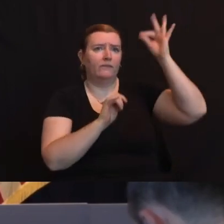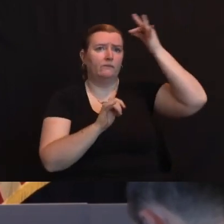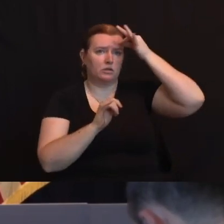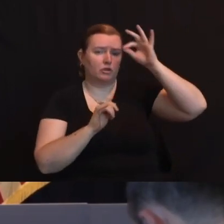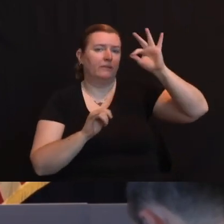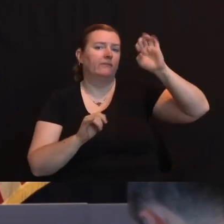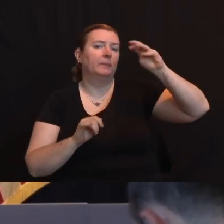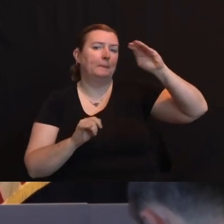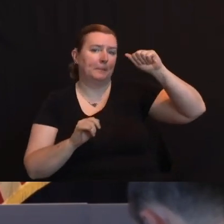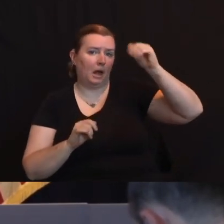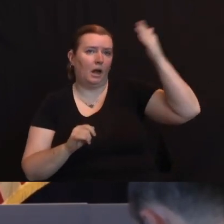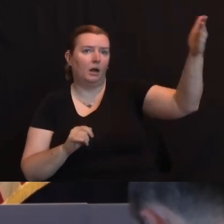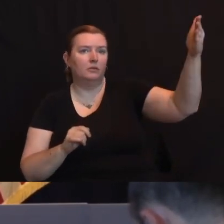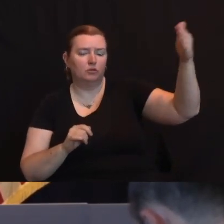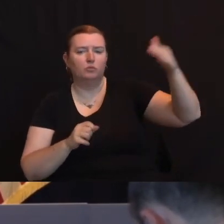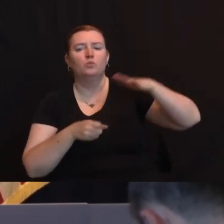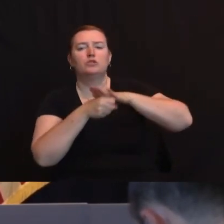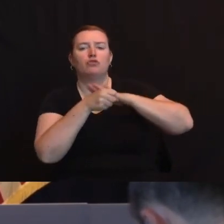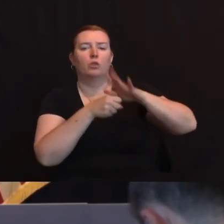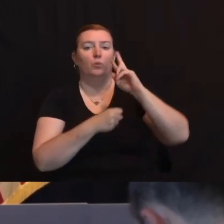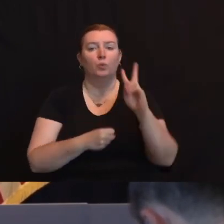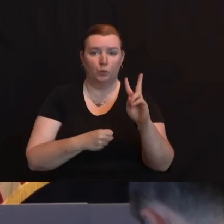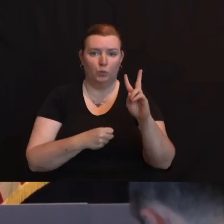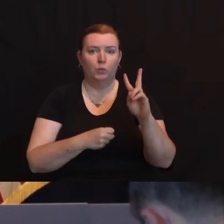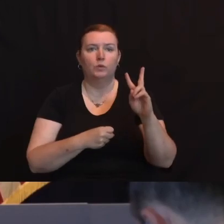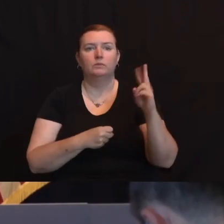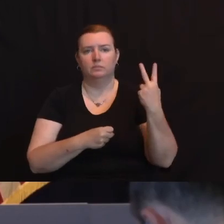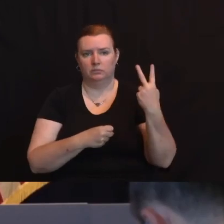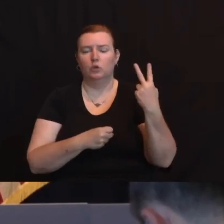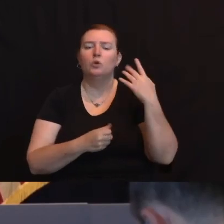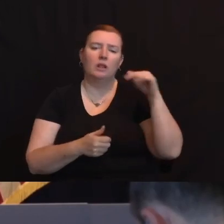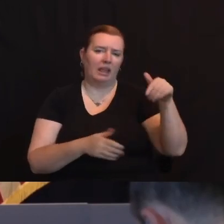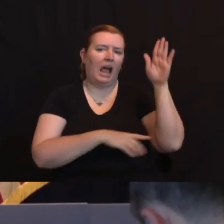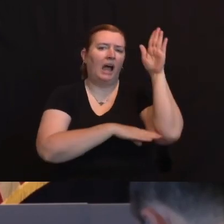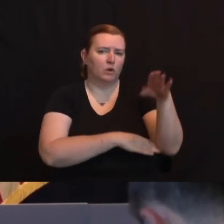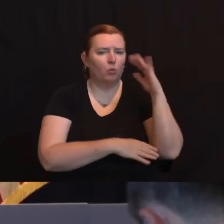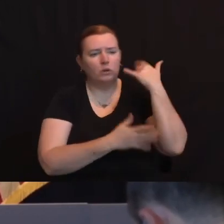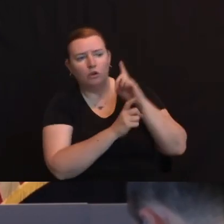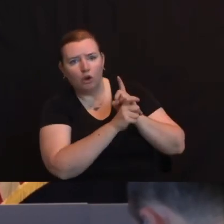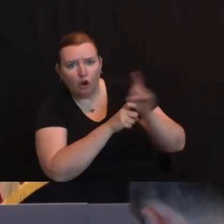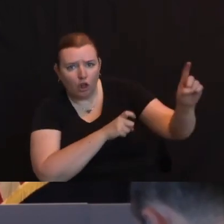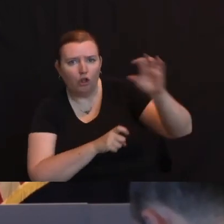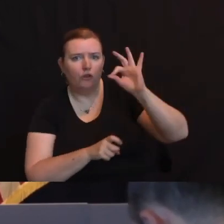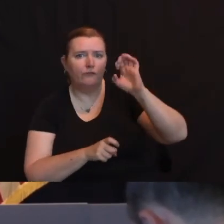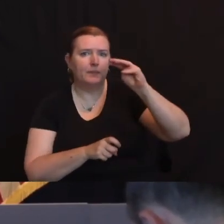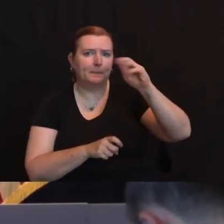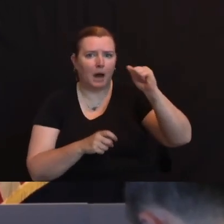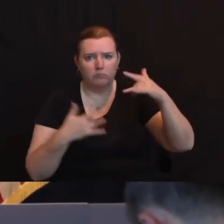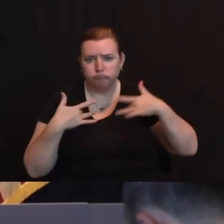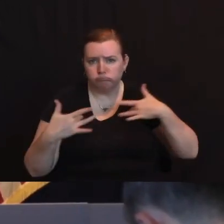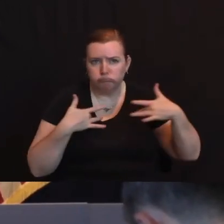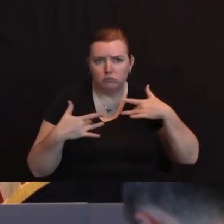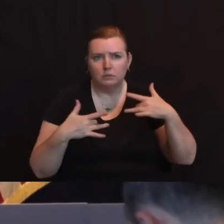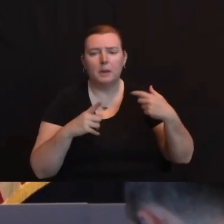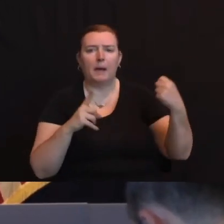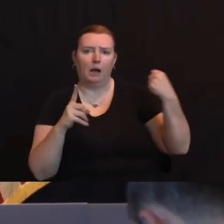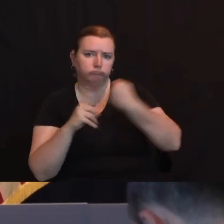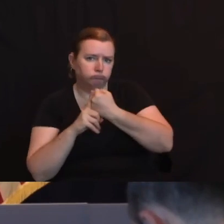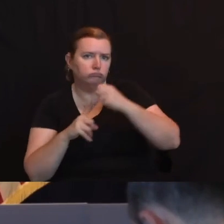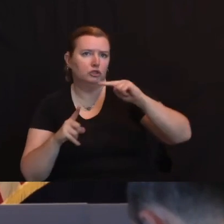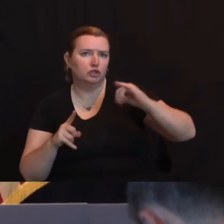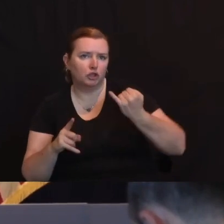Region 2. We'll be on with them again this afternoon. We are concerned it's going to be a statewide event, although 2 to 4 inches of